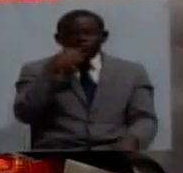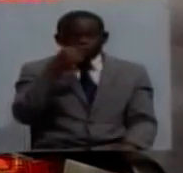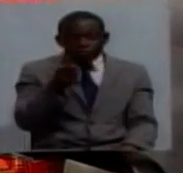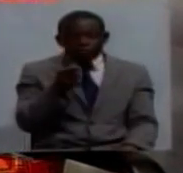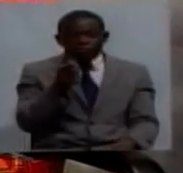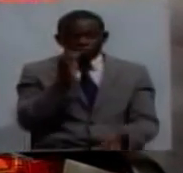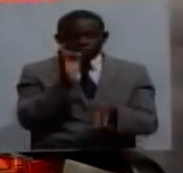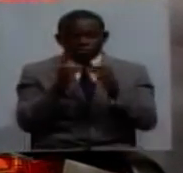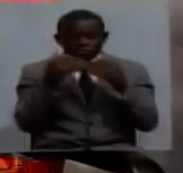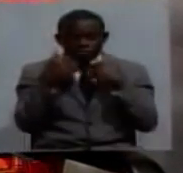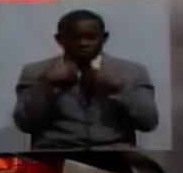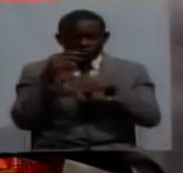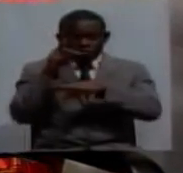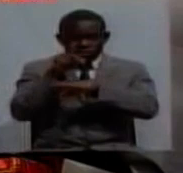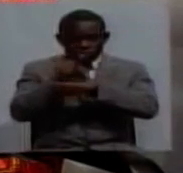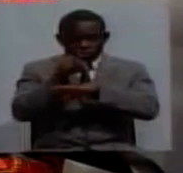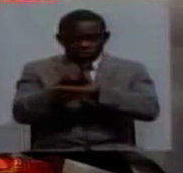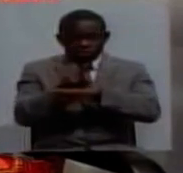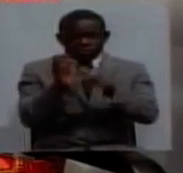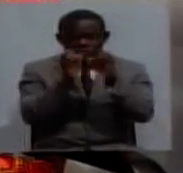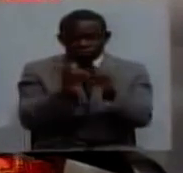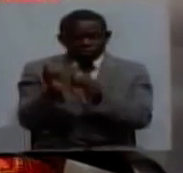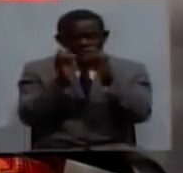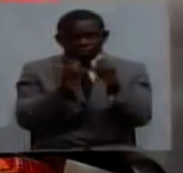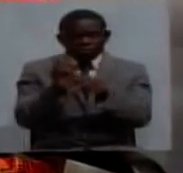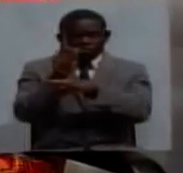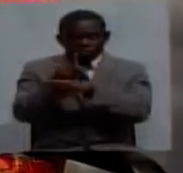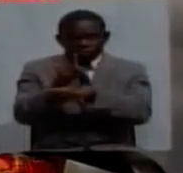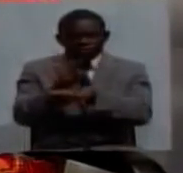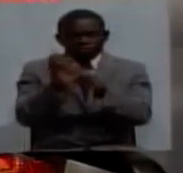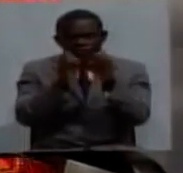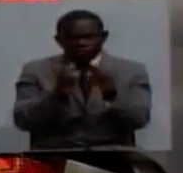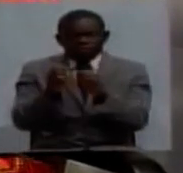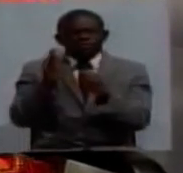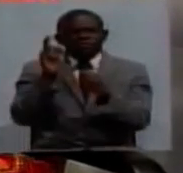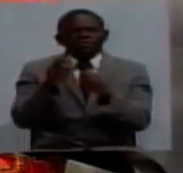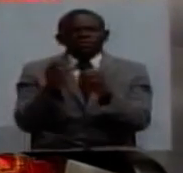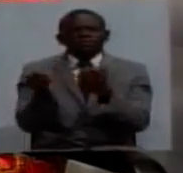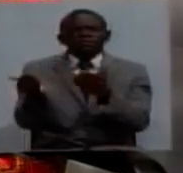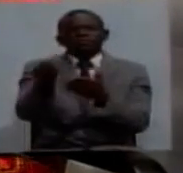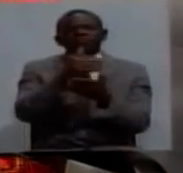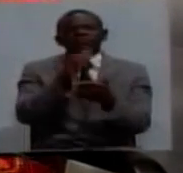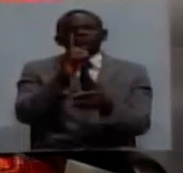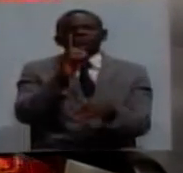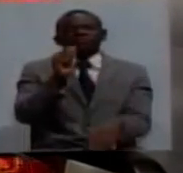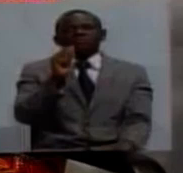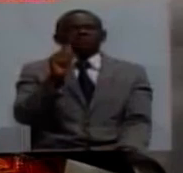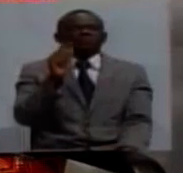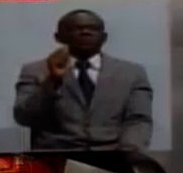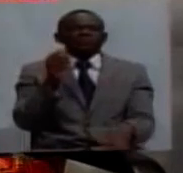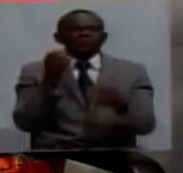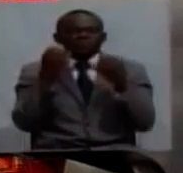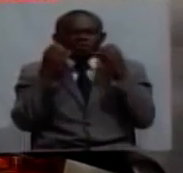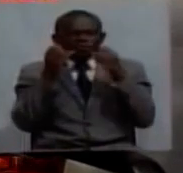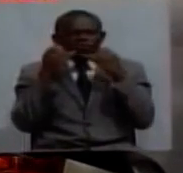you need to actually be taking data, collecting data, monitoring what you're doing and looking at